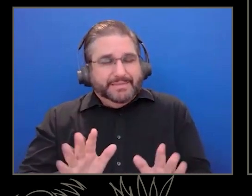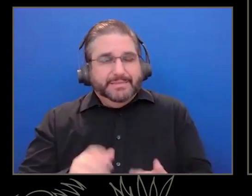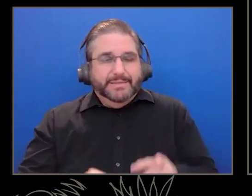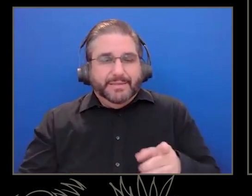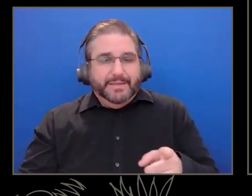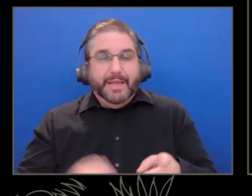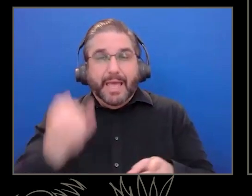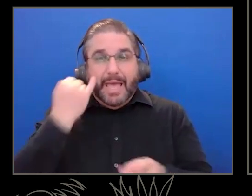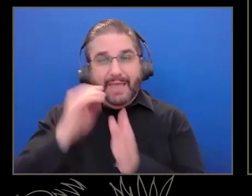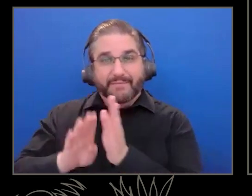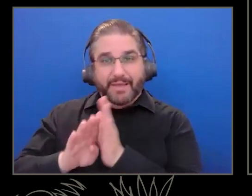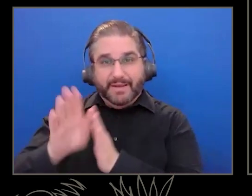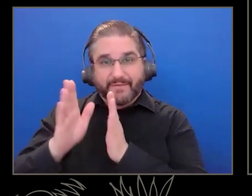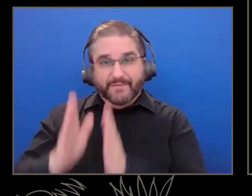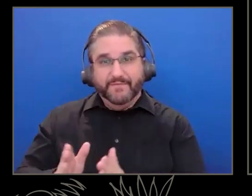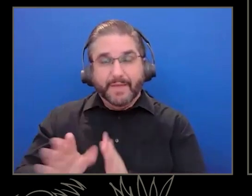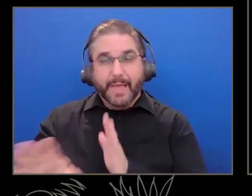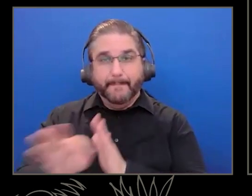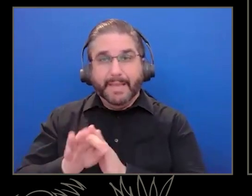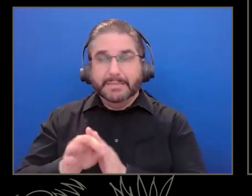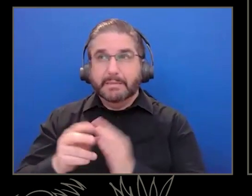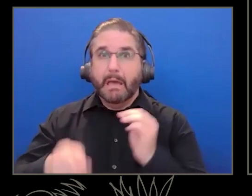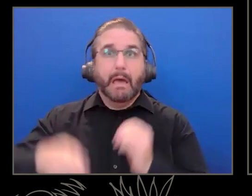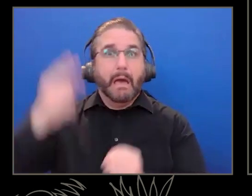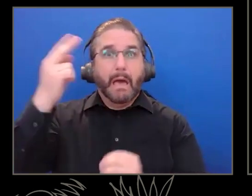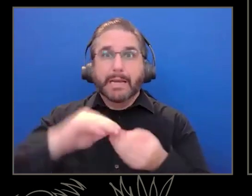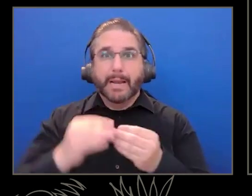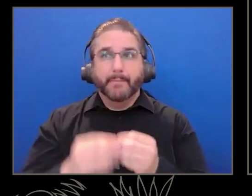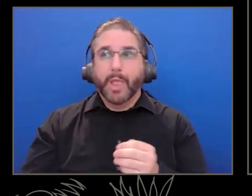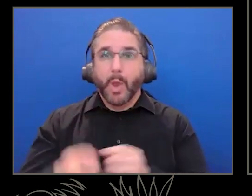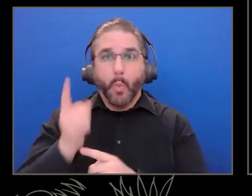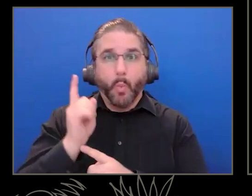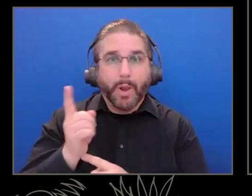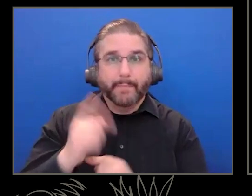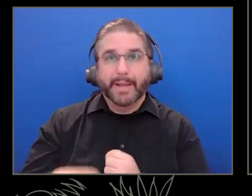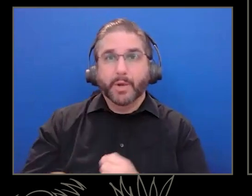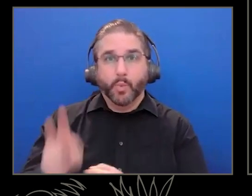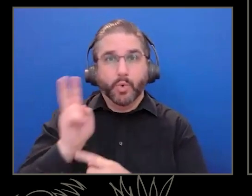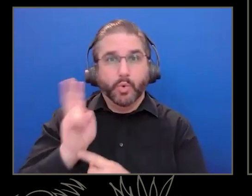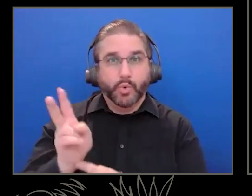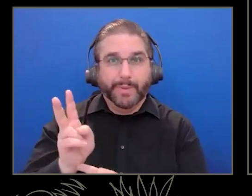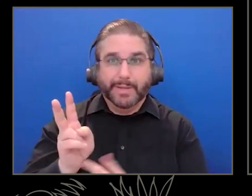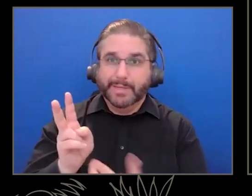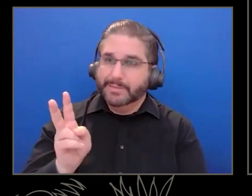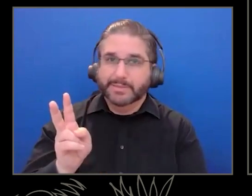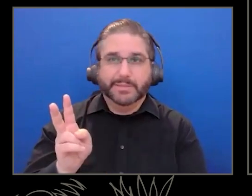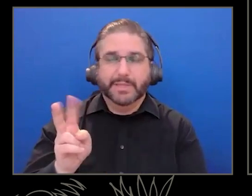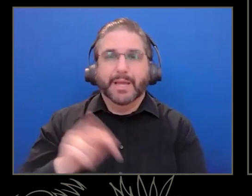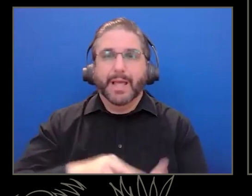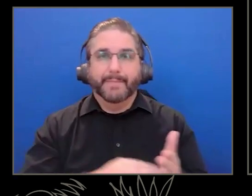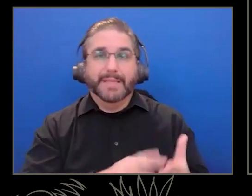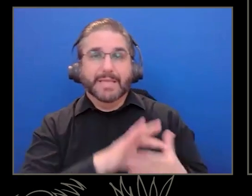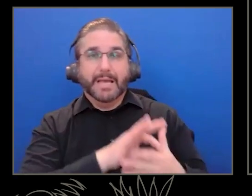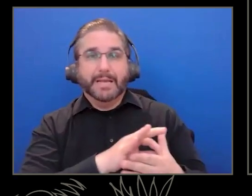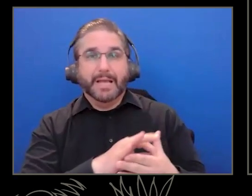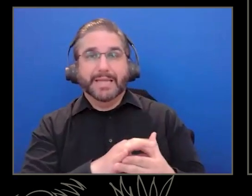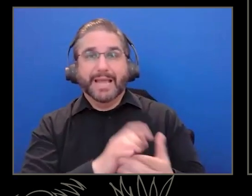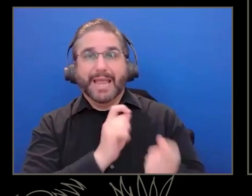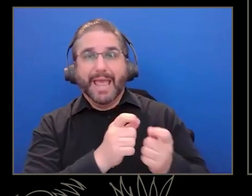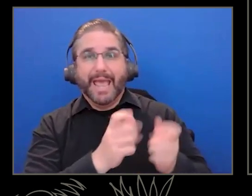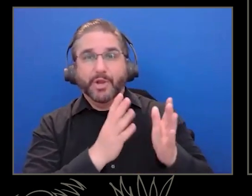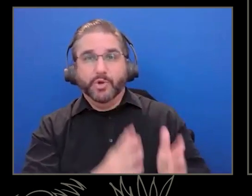dev chooses a number that's too high, say a minute or 2 minutes, then the content editors will